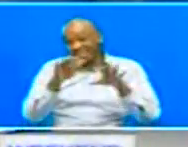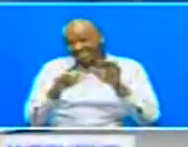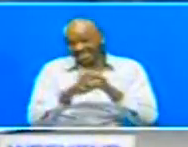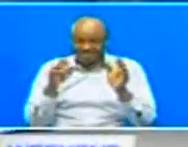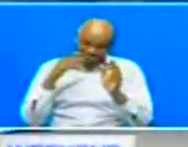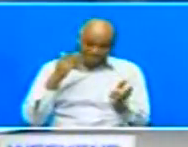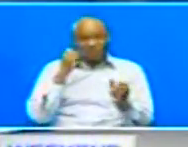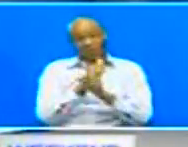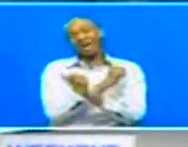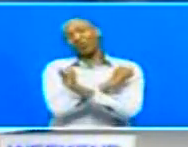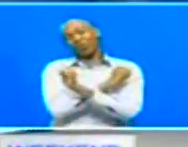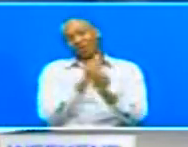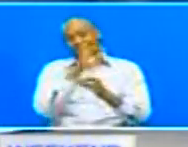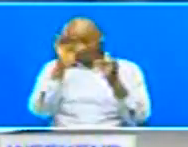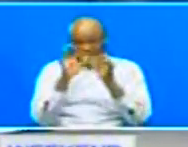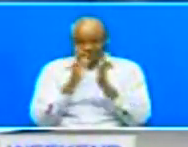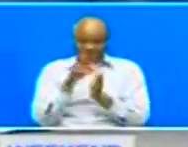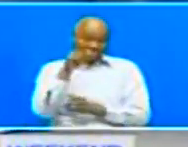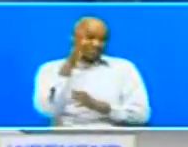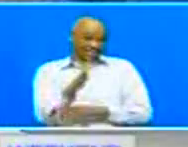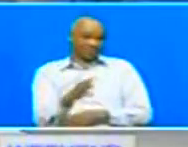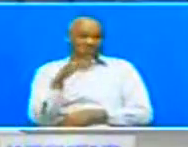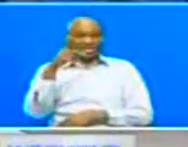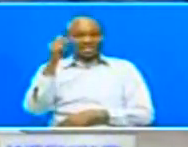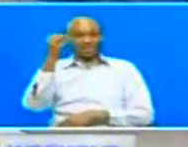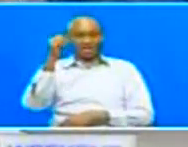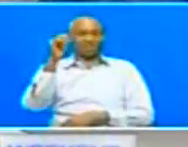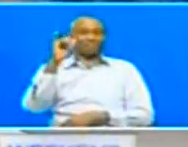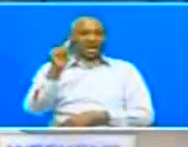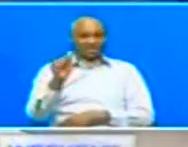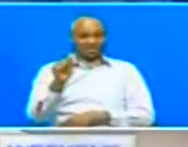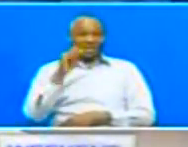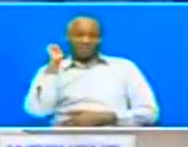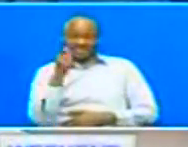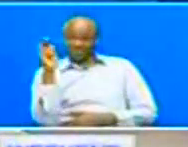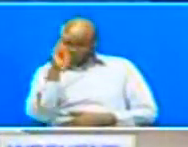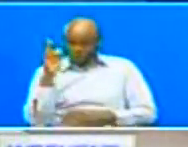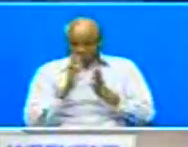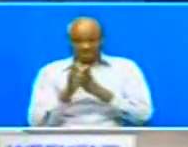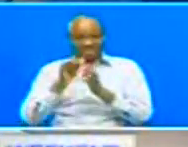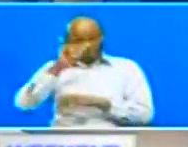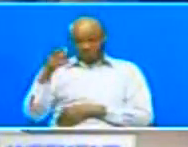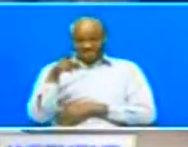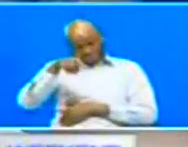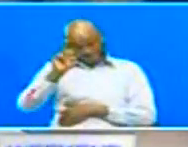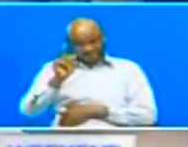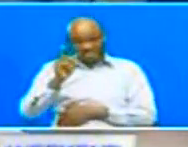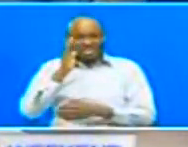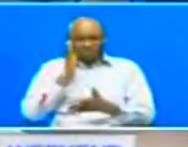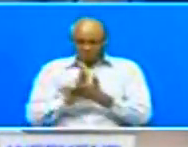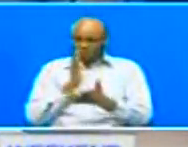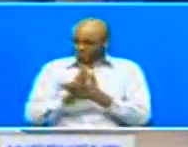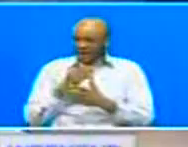seems to be working out perfectly for Mr. Kimemia here. President Uhuru and his administration have really